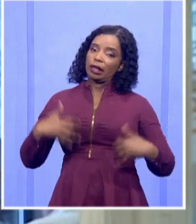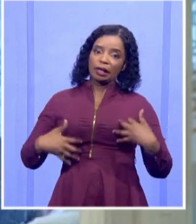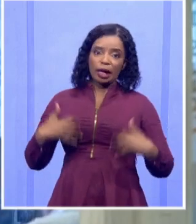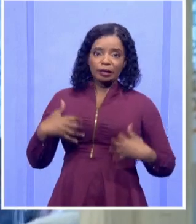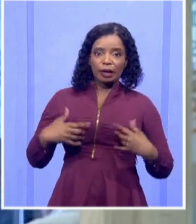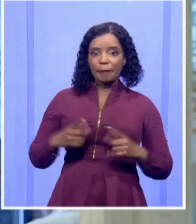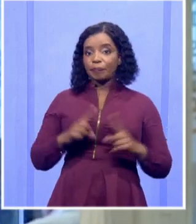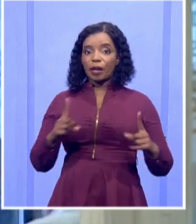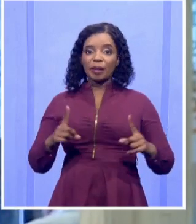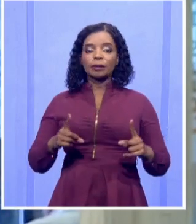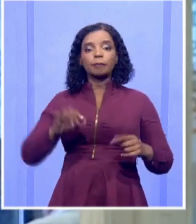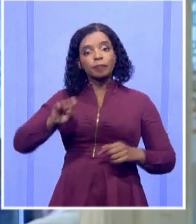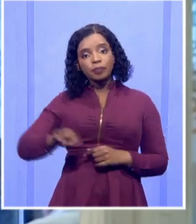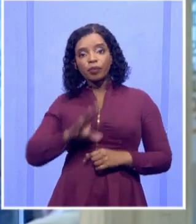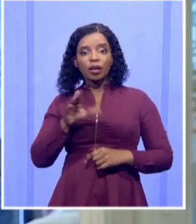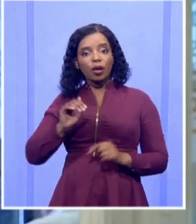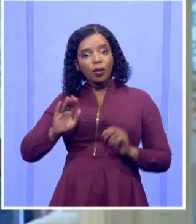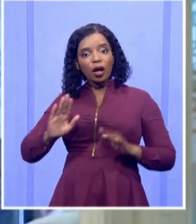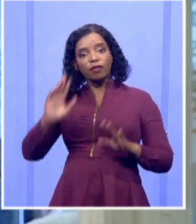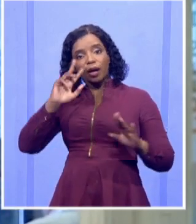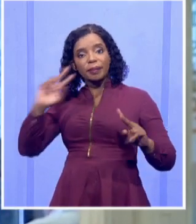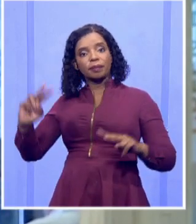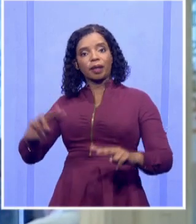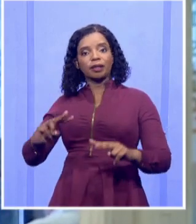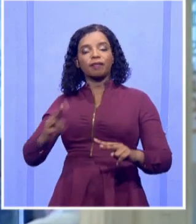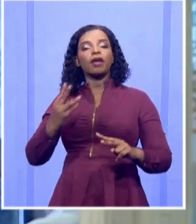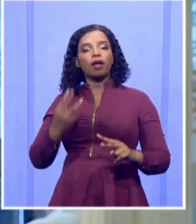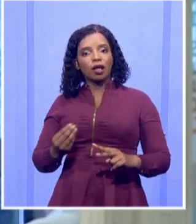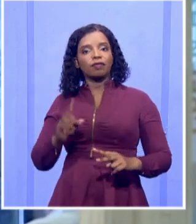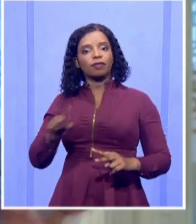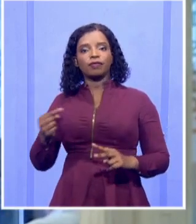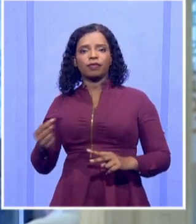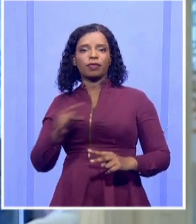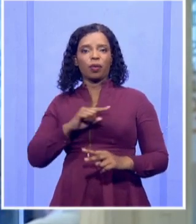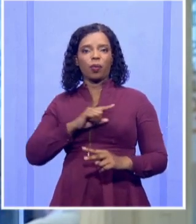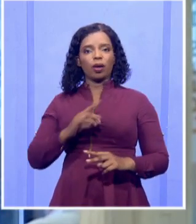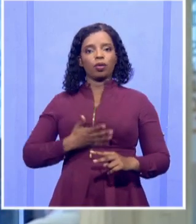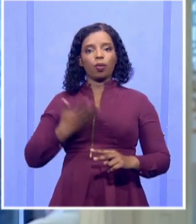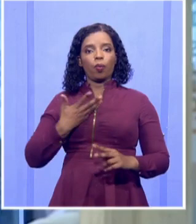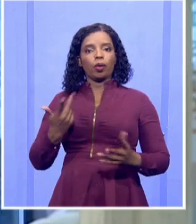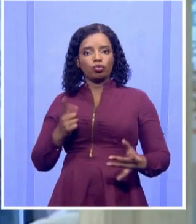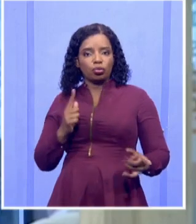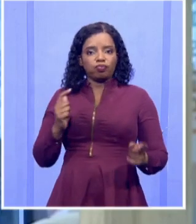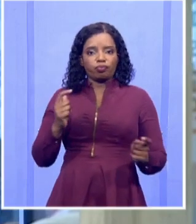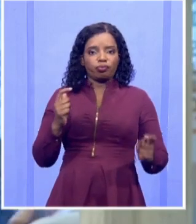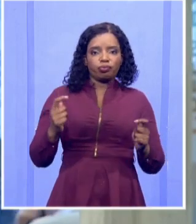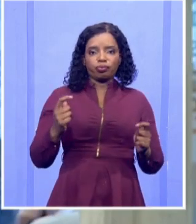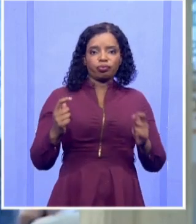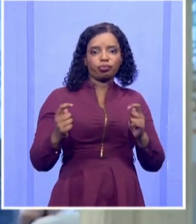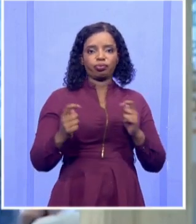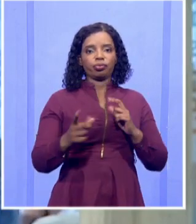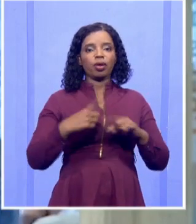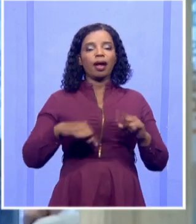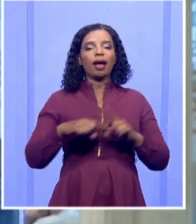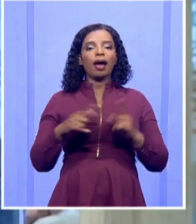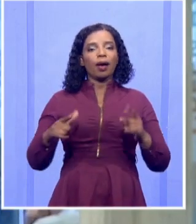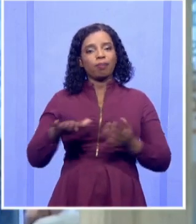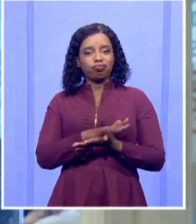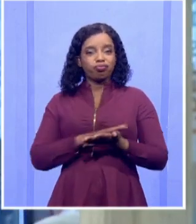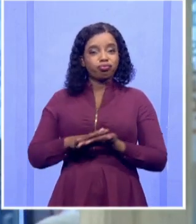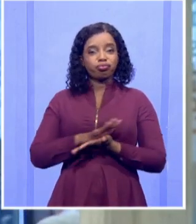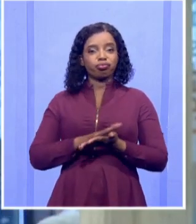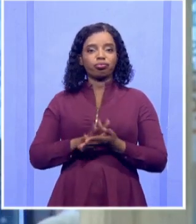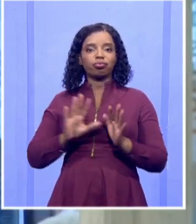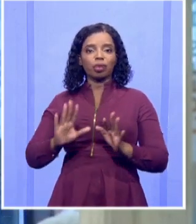opportunity from a South Africa perspective to transition some of our dirty or grey infrastructure to green. So